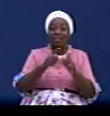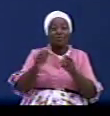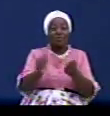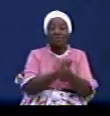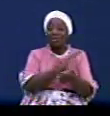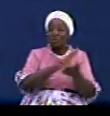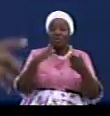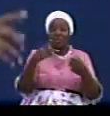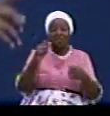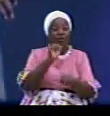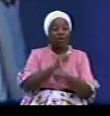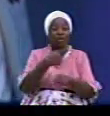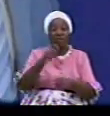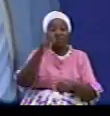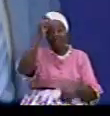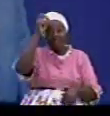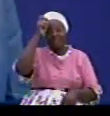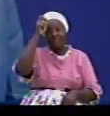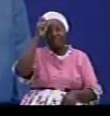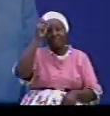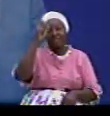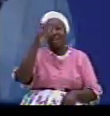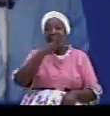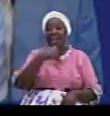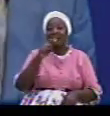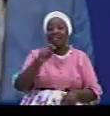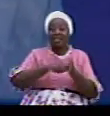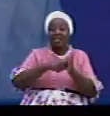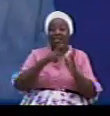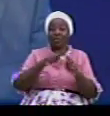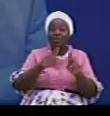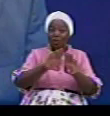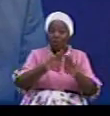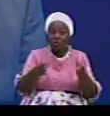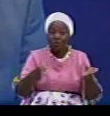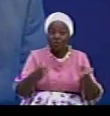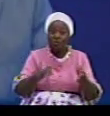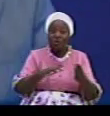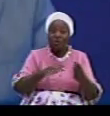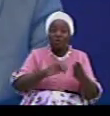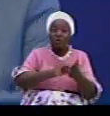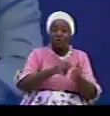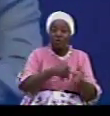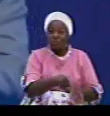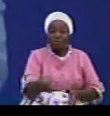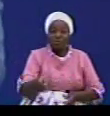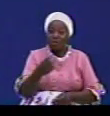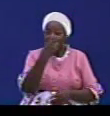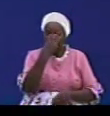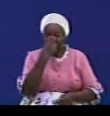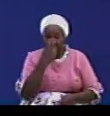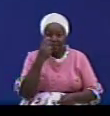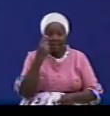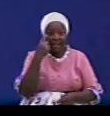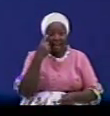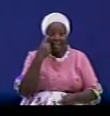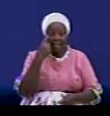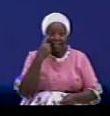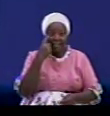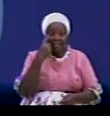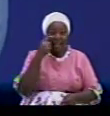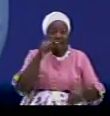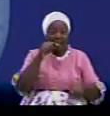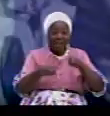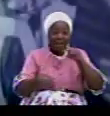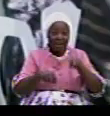the devil. And the key to open those blind eyes, make that lame